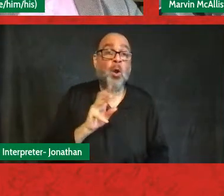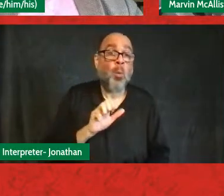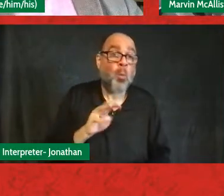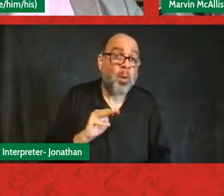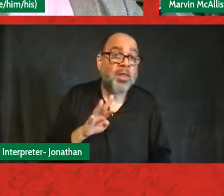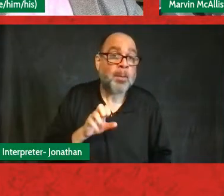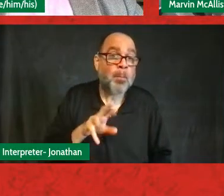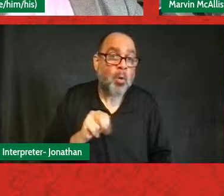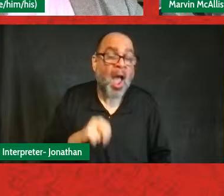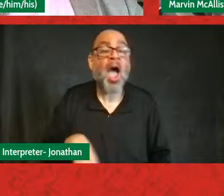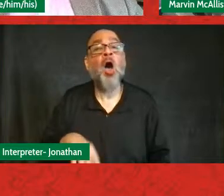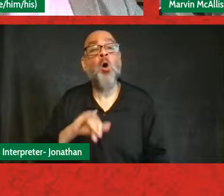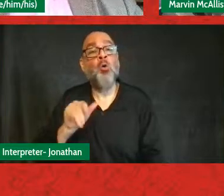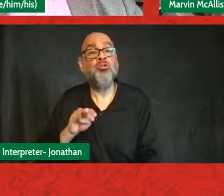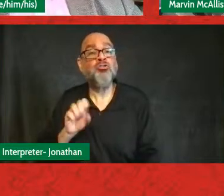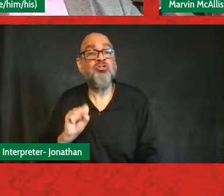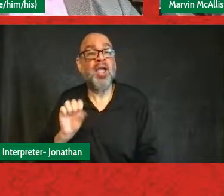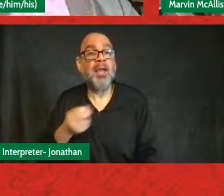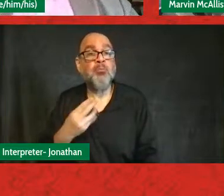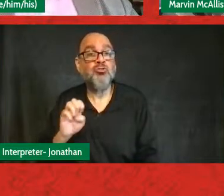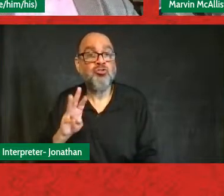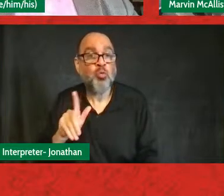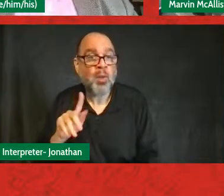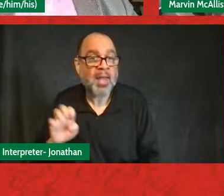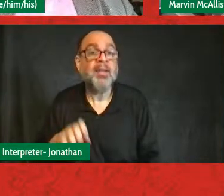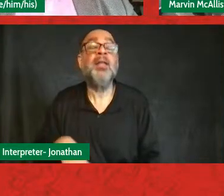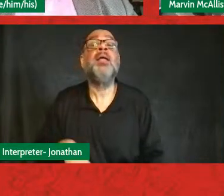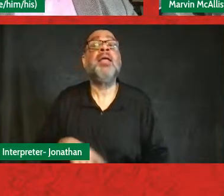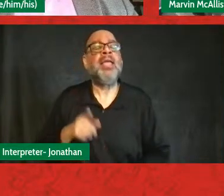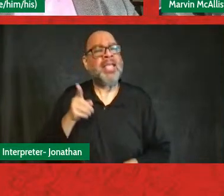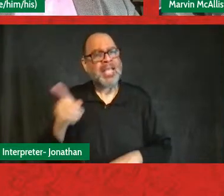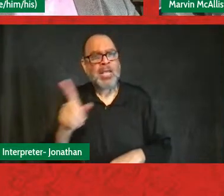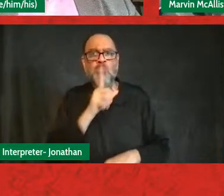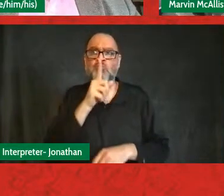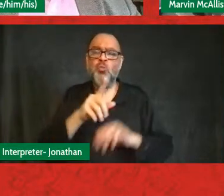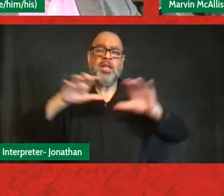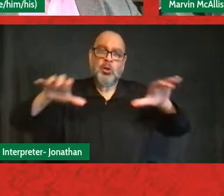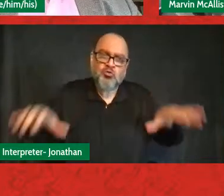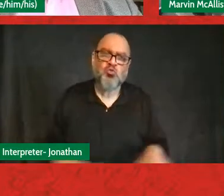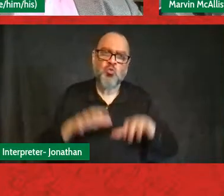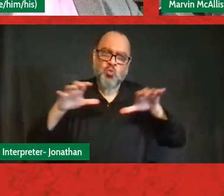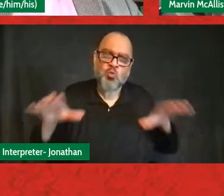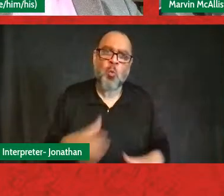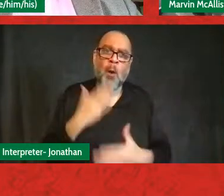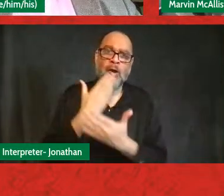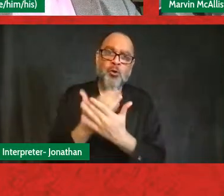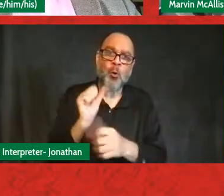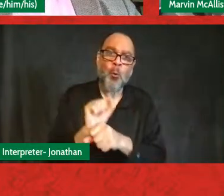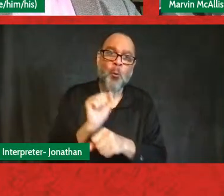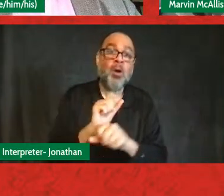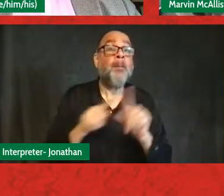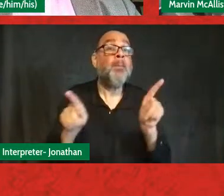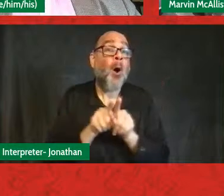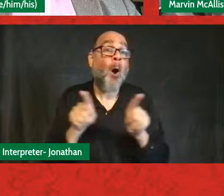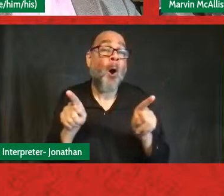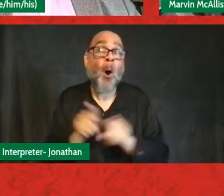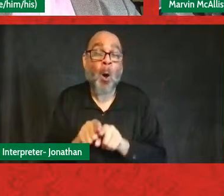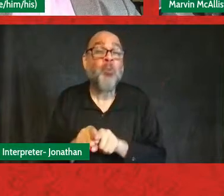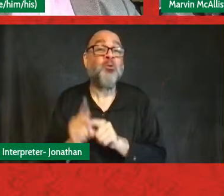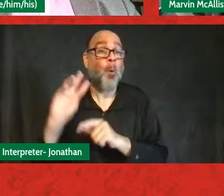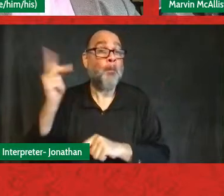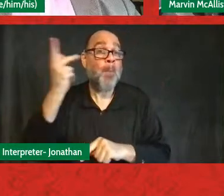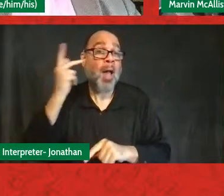Aldridge was making that huge name for himself, doing the excellence, but also bringing the political voice behind it.